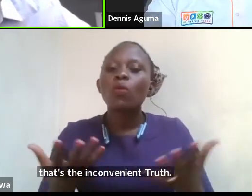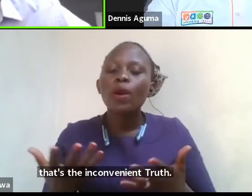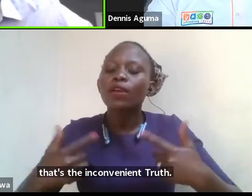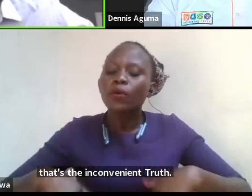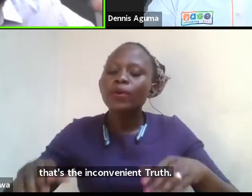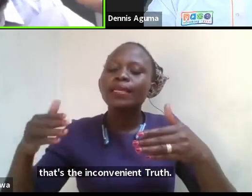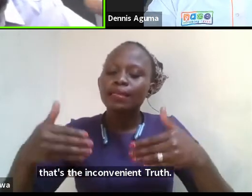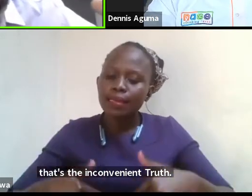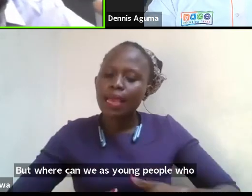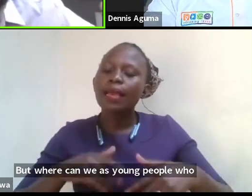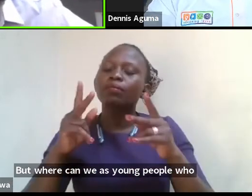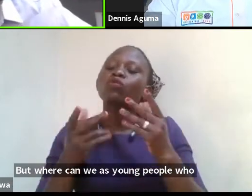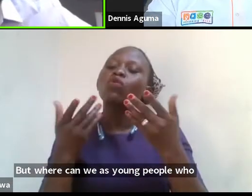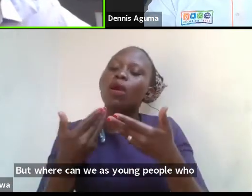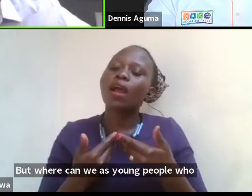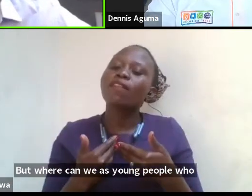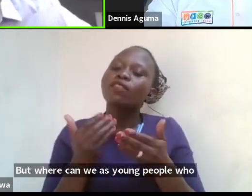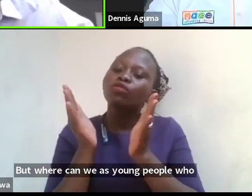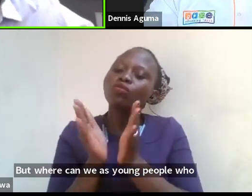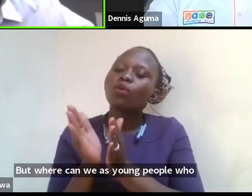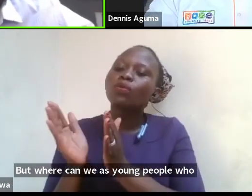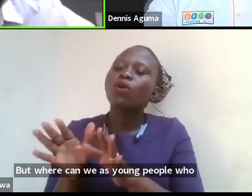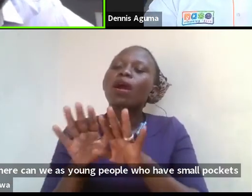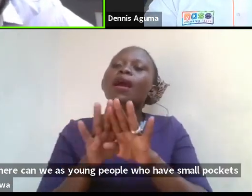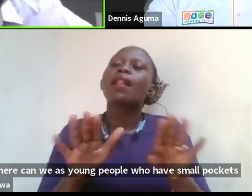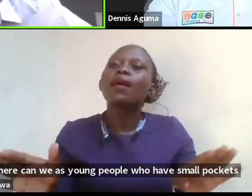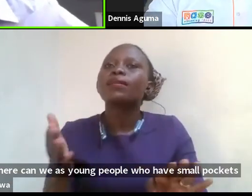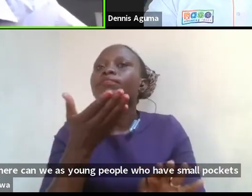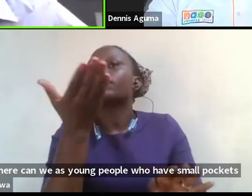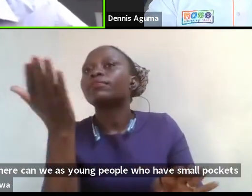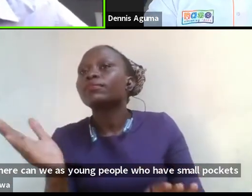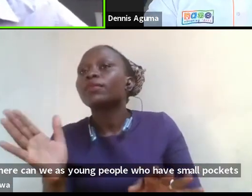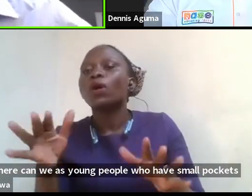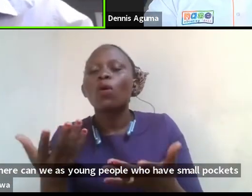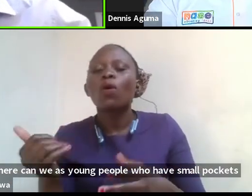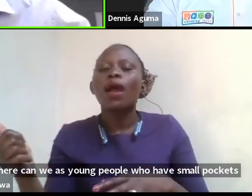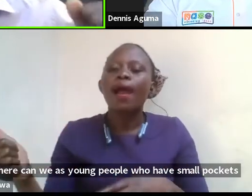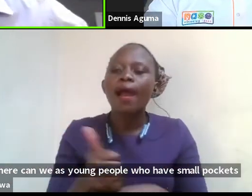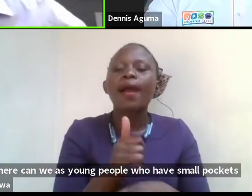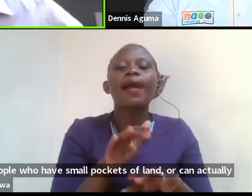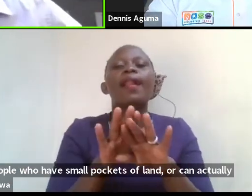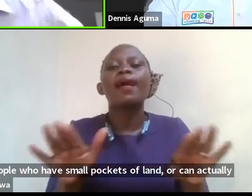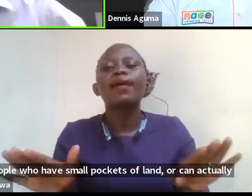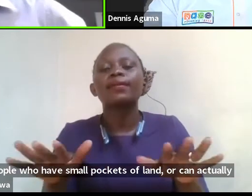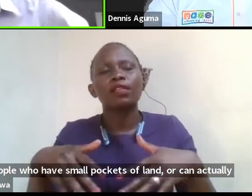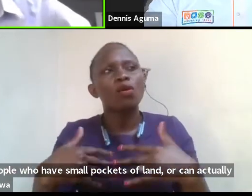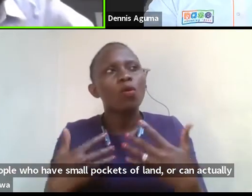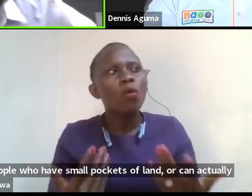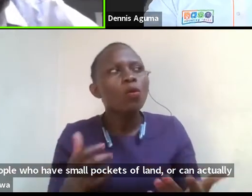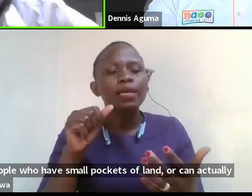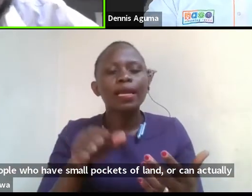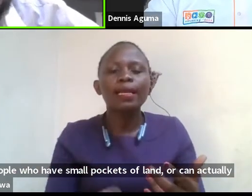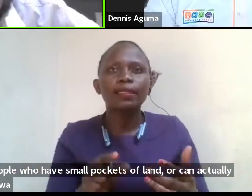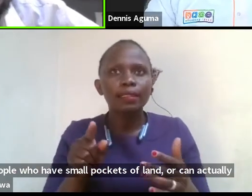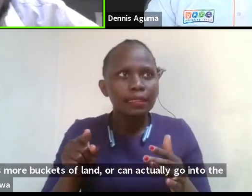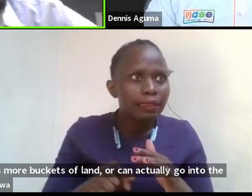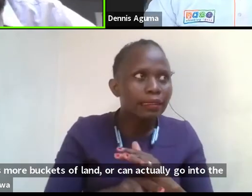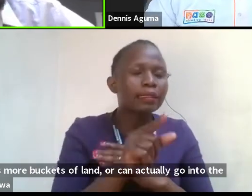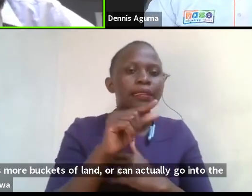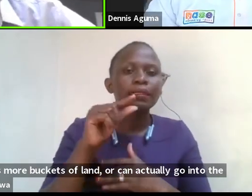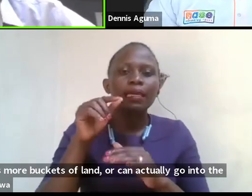people who have small pockets of land, or can actually hire small pockets of land, or can actually go into the agribusiness